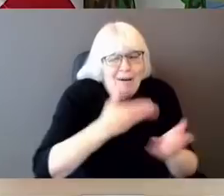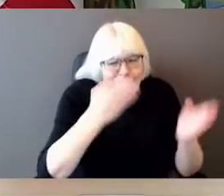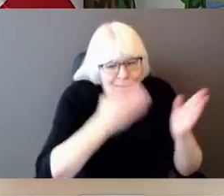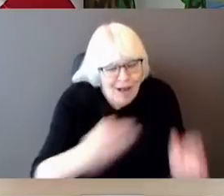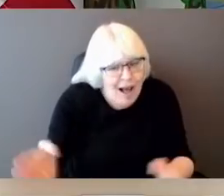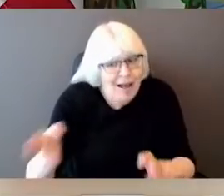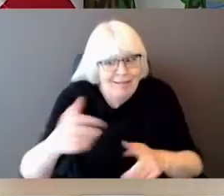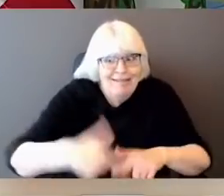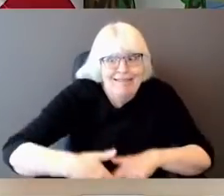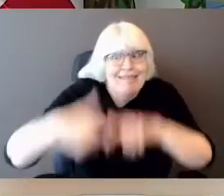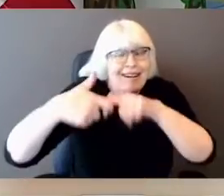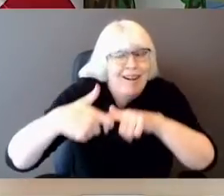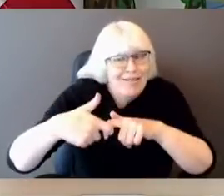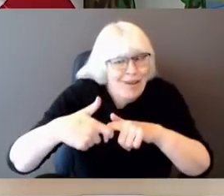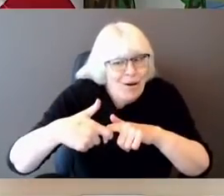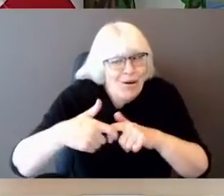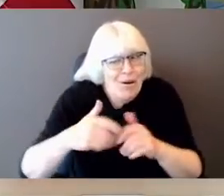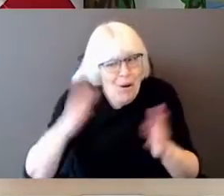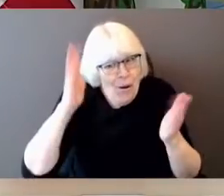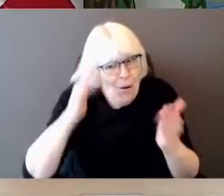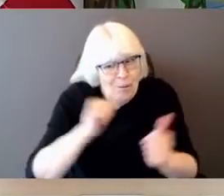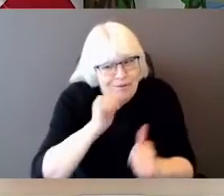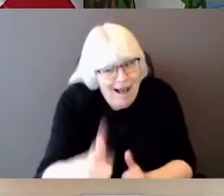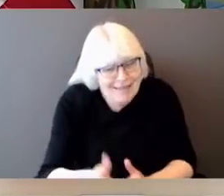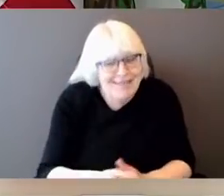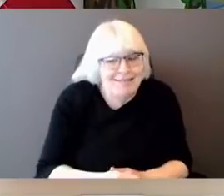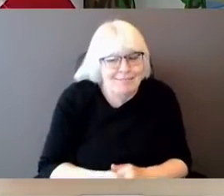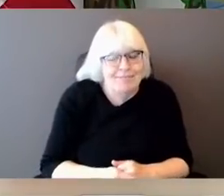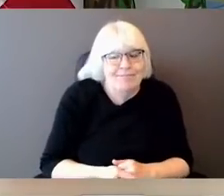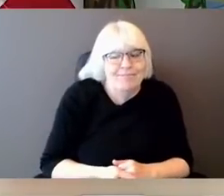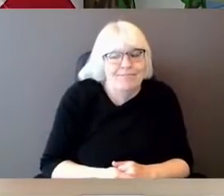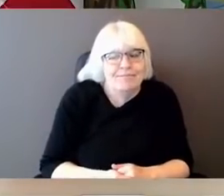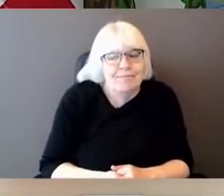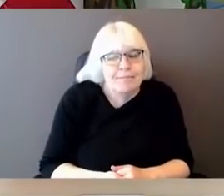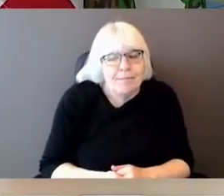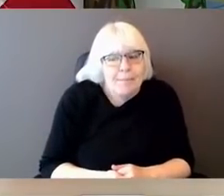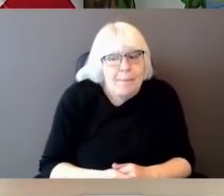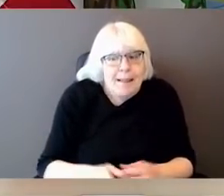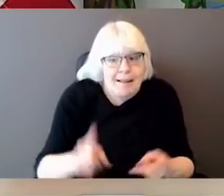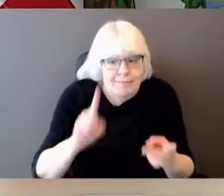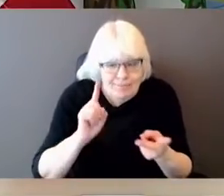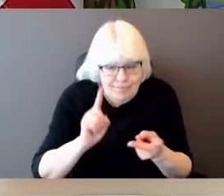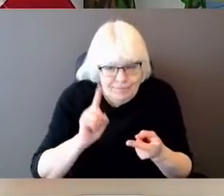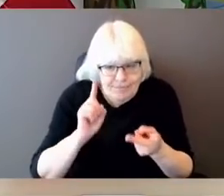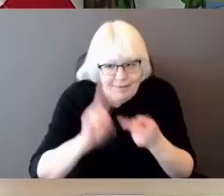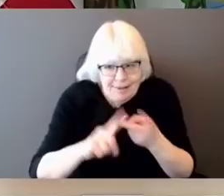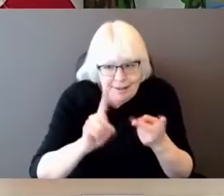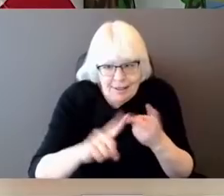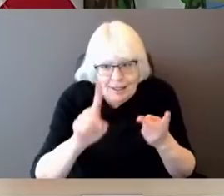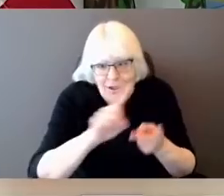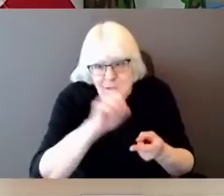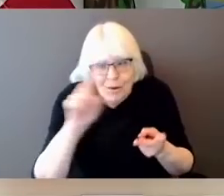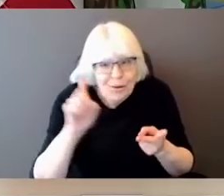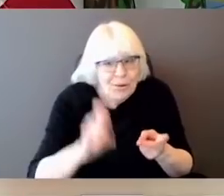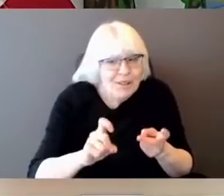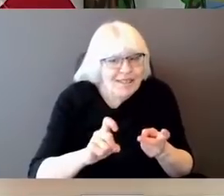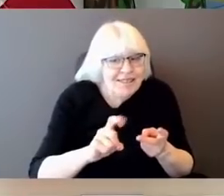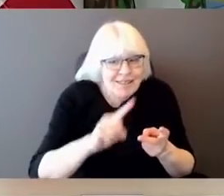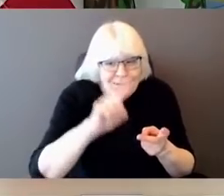know that just based on what we've seen happen in the past, putting dates and targets on steps to move